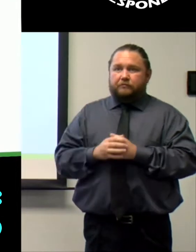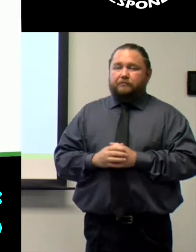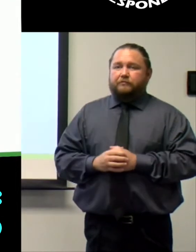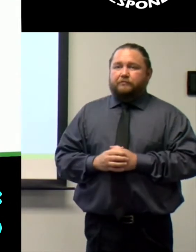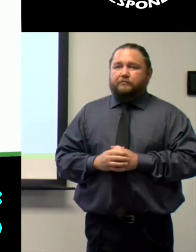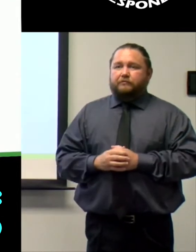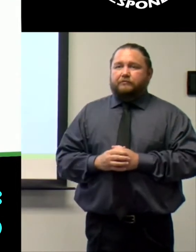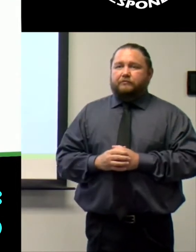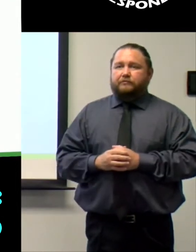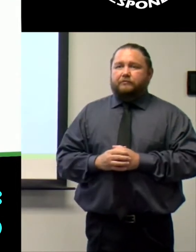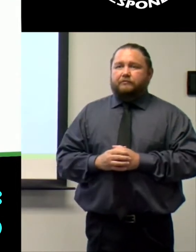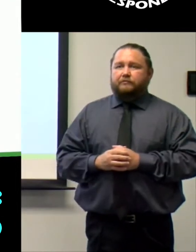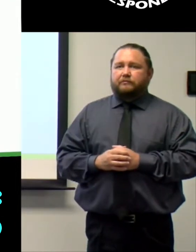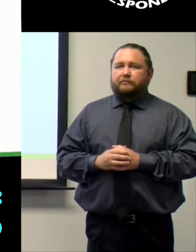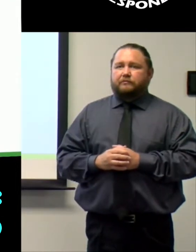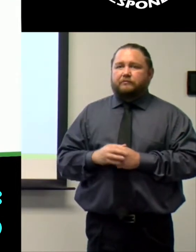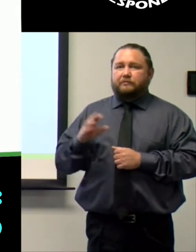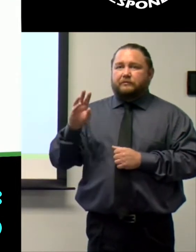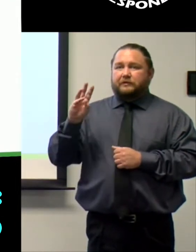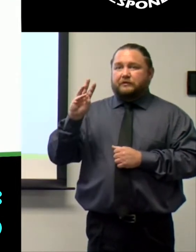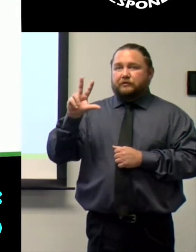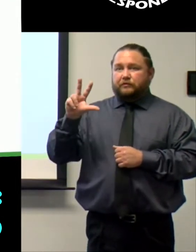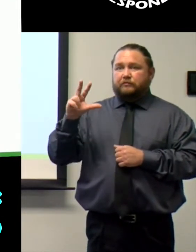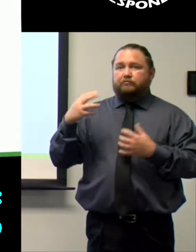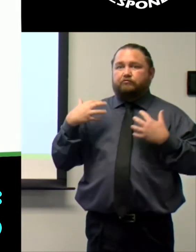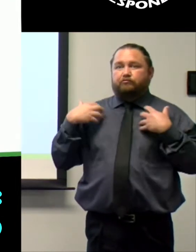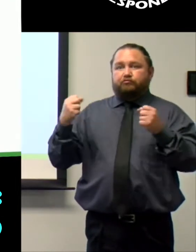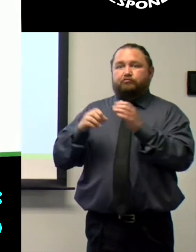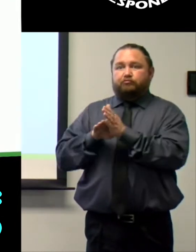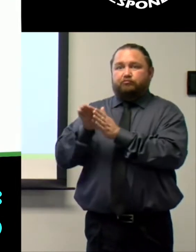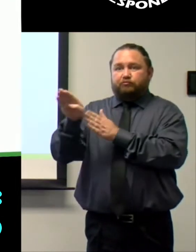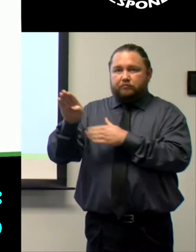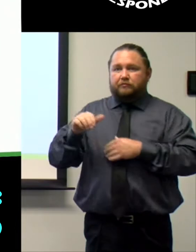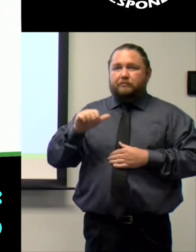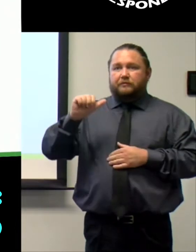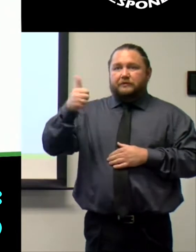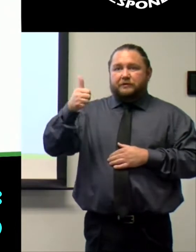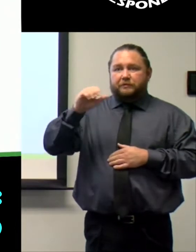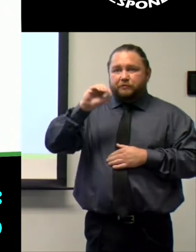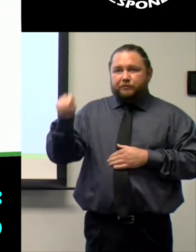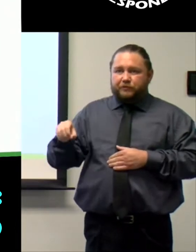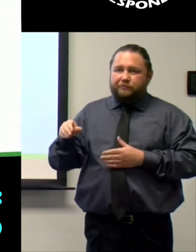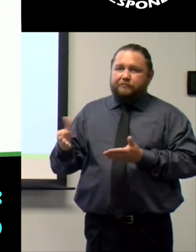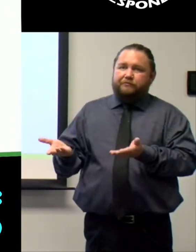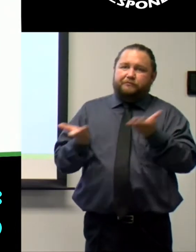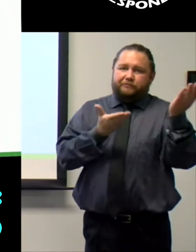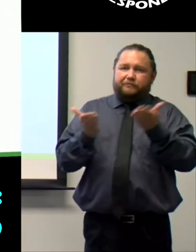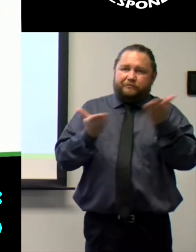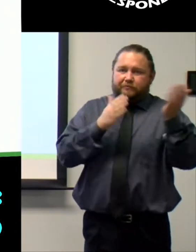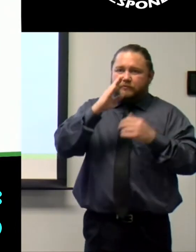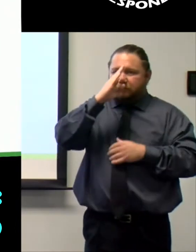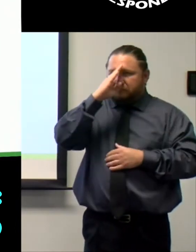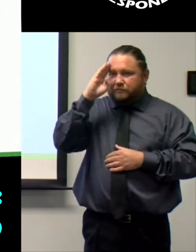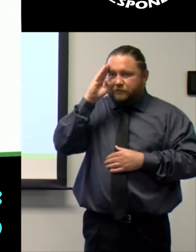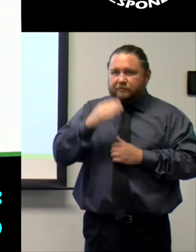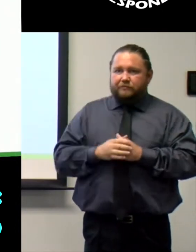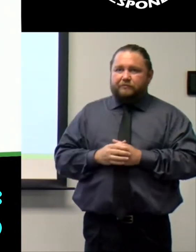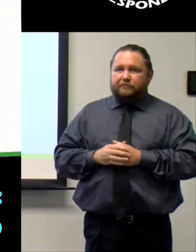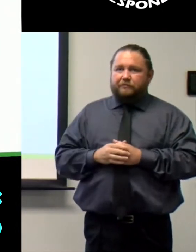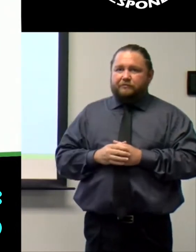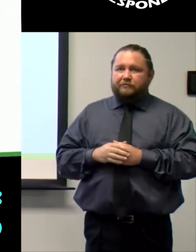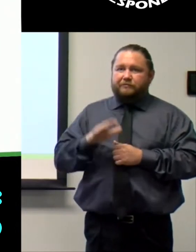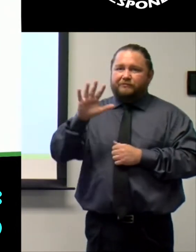been hospitalized, and about 5% tragically have died. This is over 200